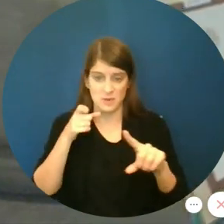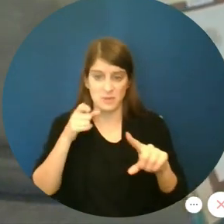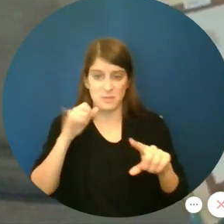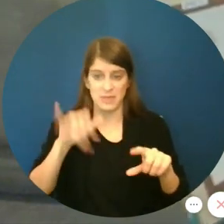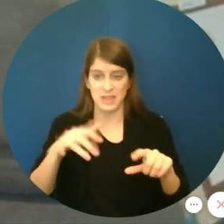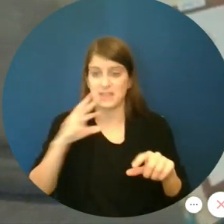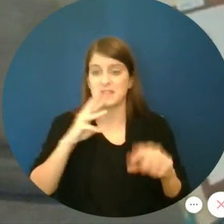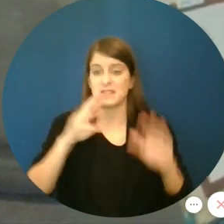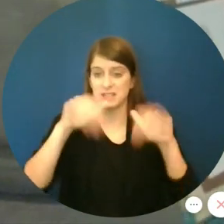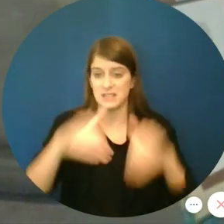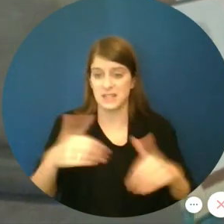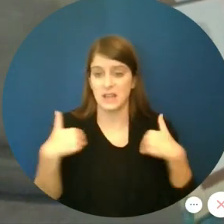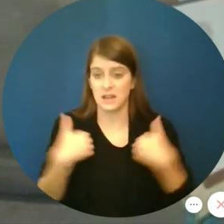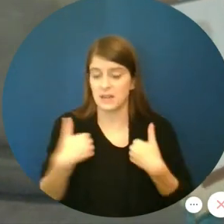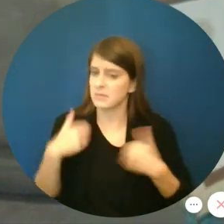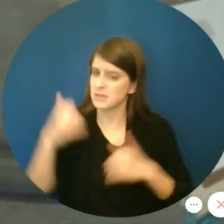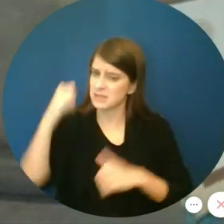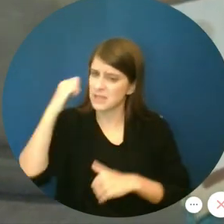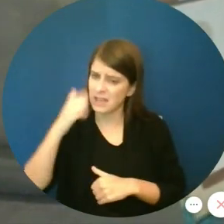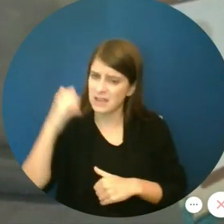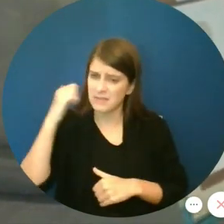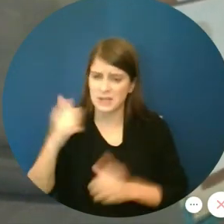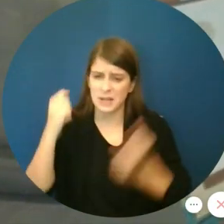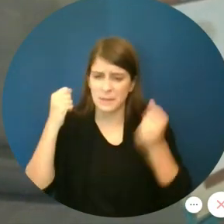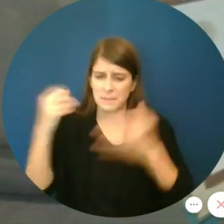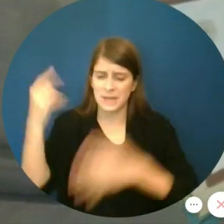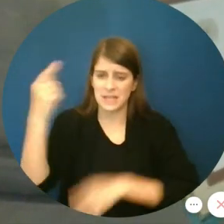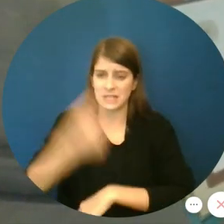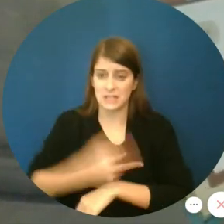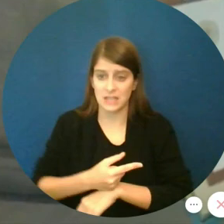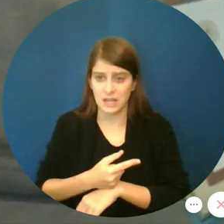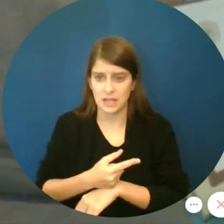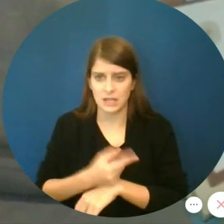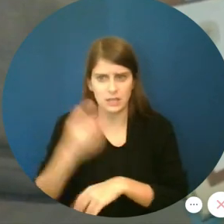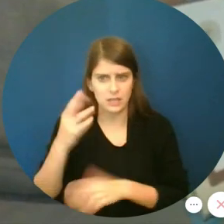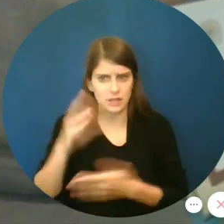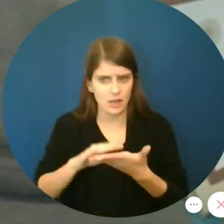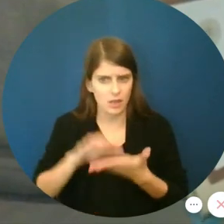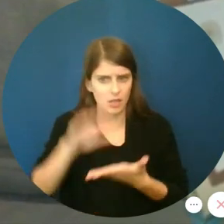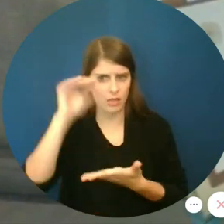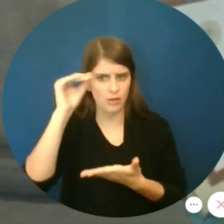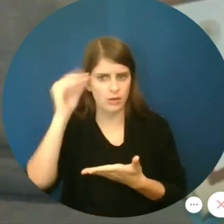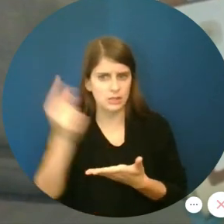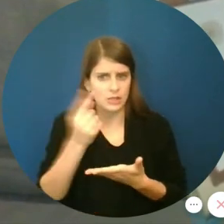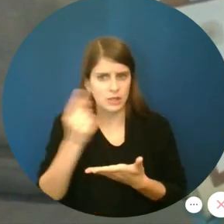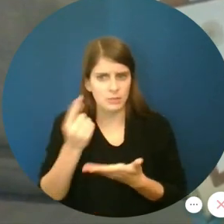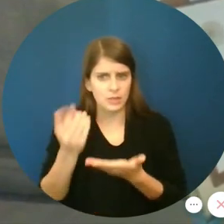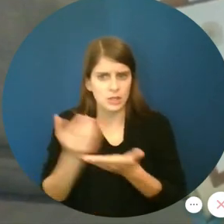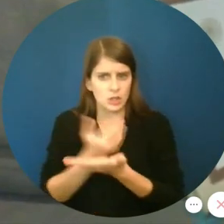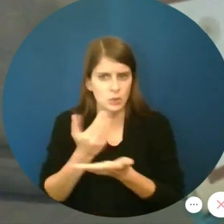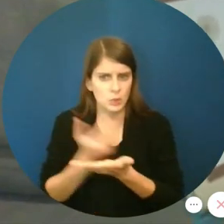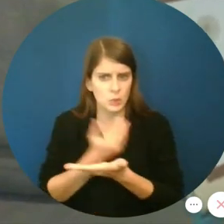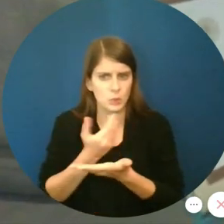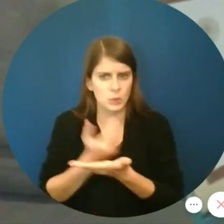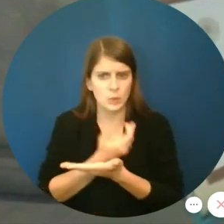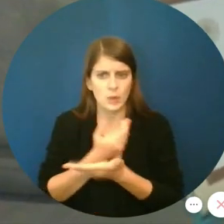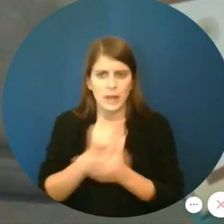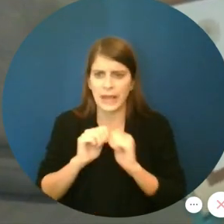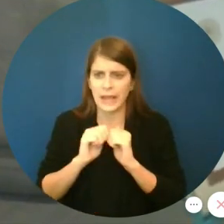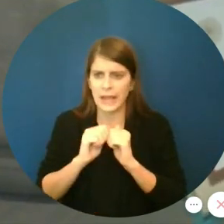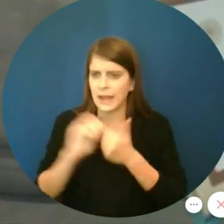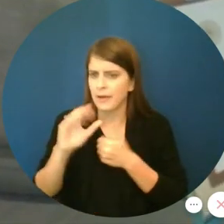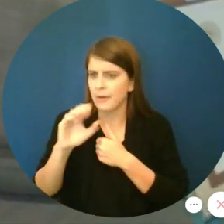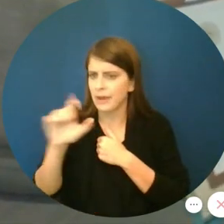day after day. While observing sand dollar eggs, Ernest noticed a wave of movement when a